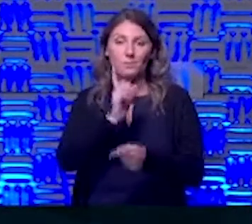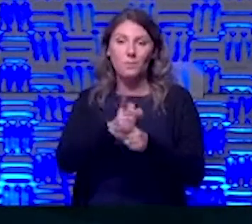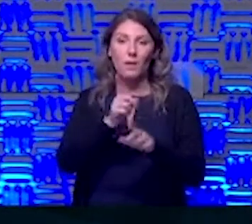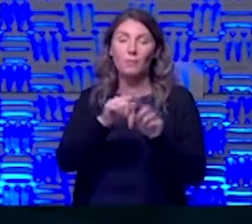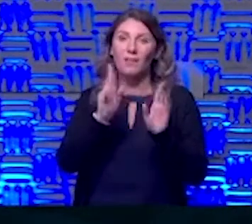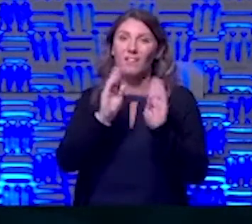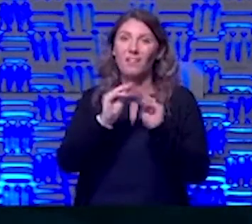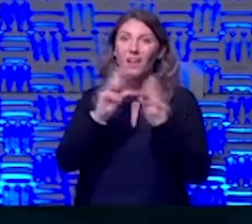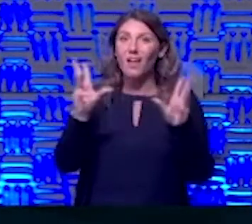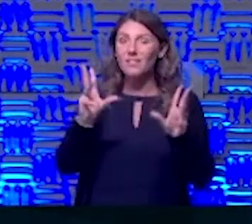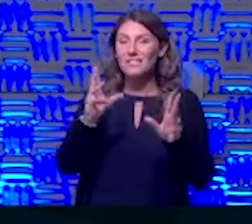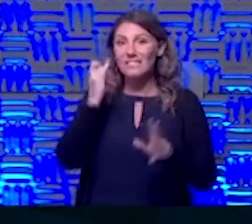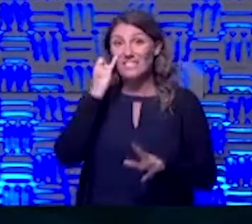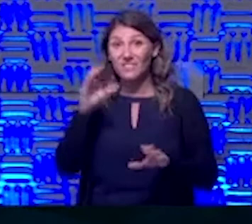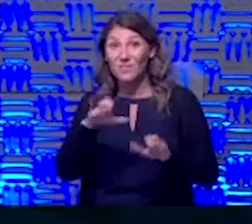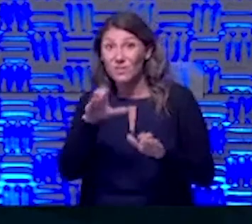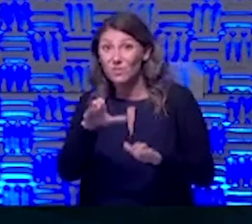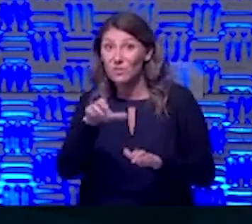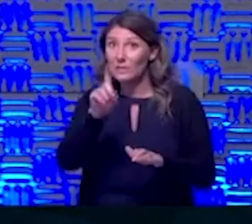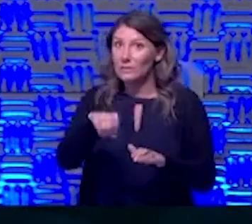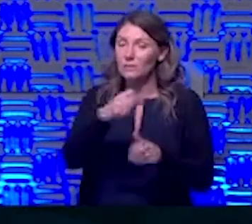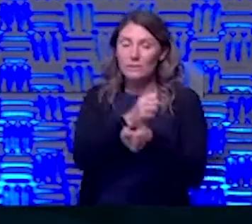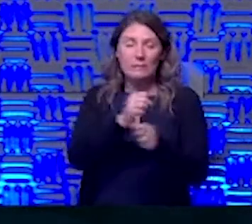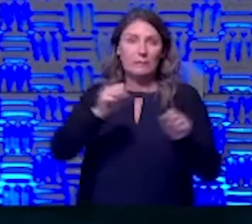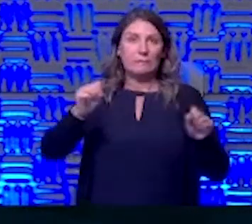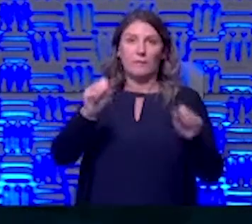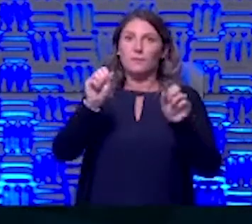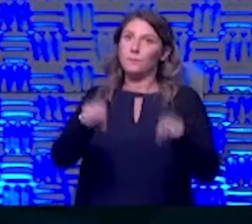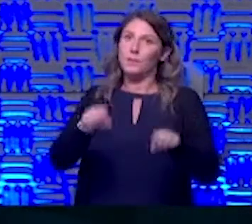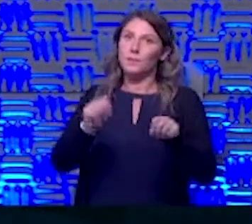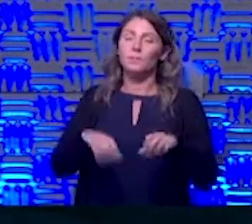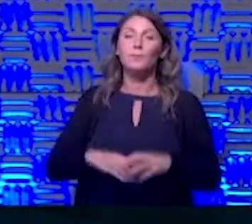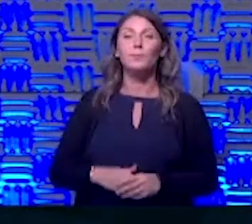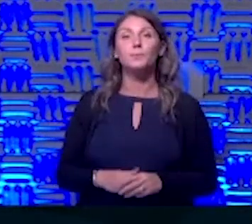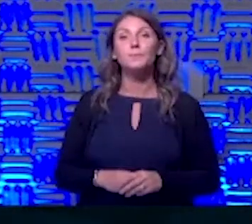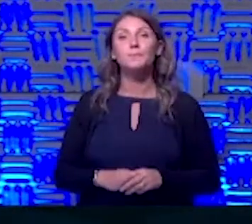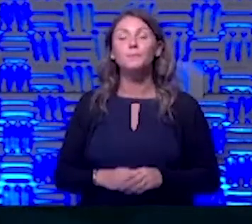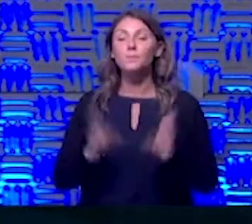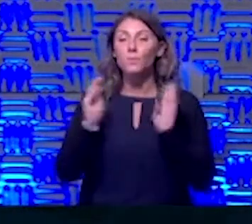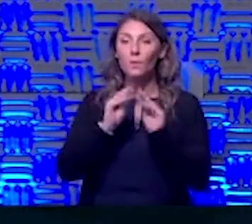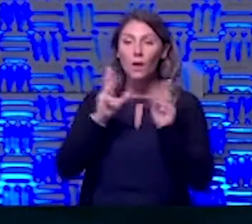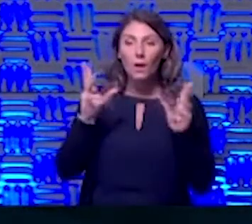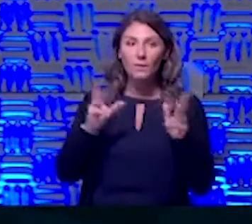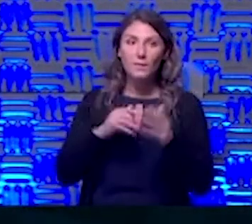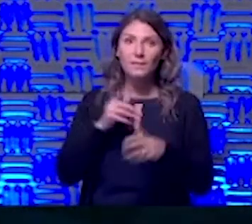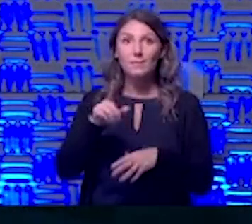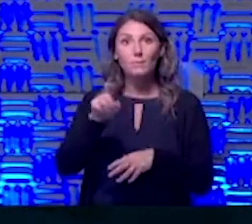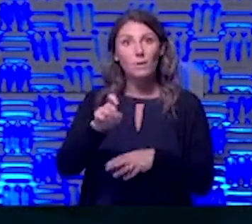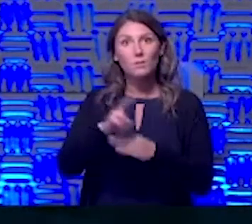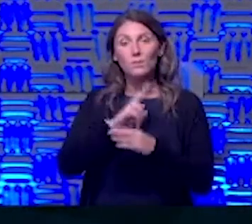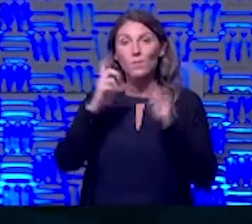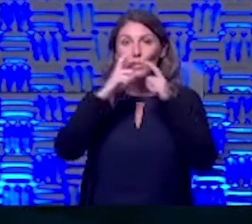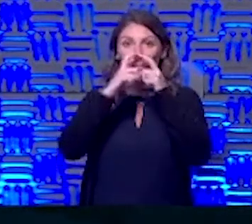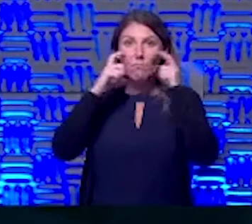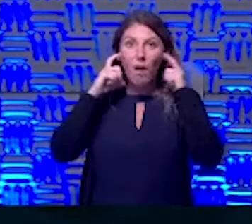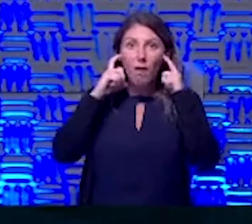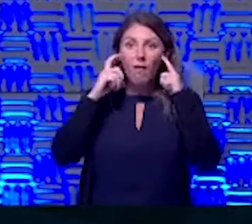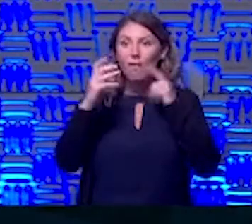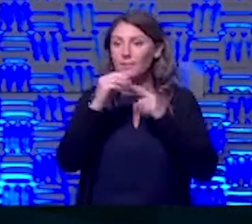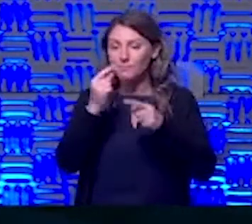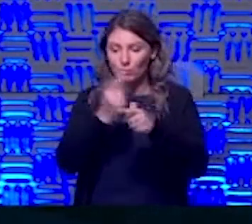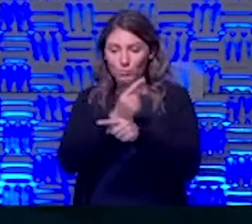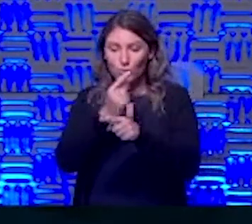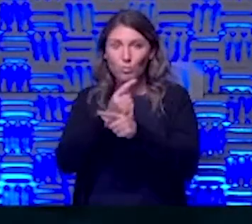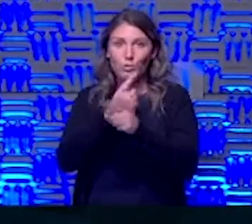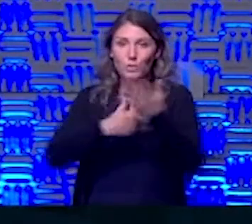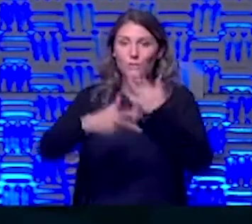going to do that, need to do that in as safe a way as possible. And so obviously, you got to wear masks and got to have appropriate